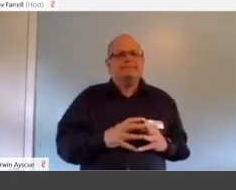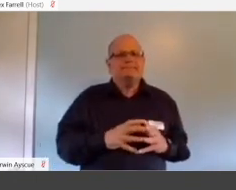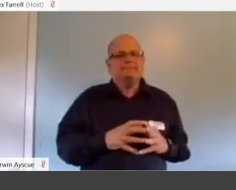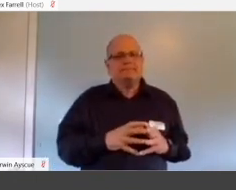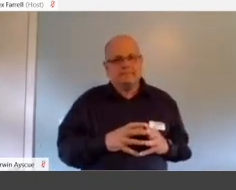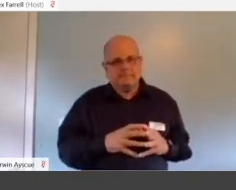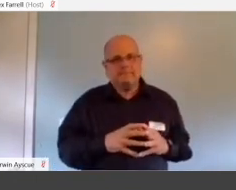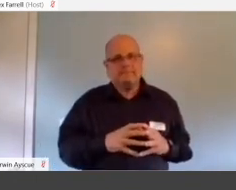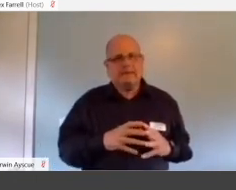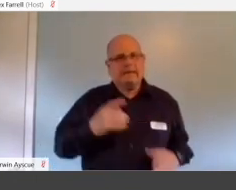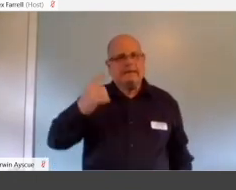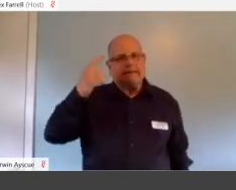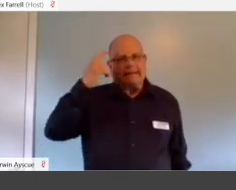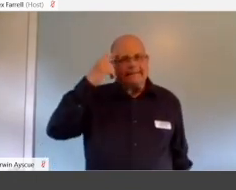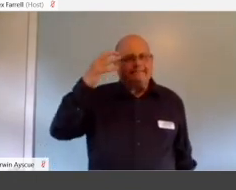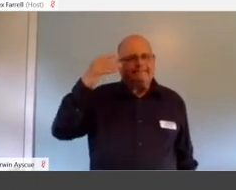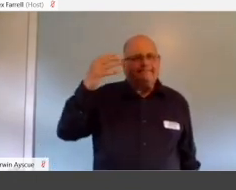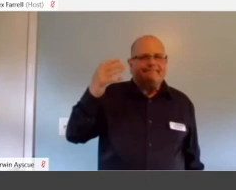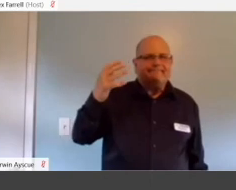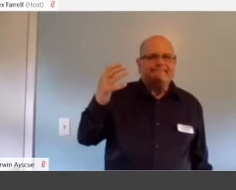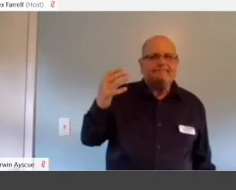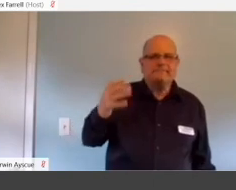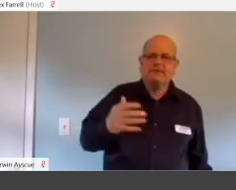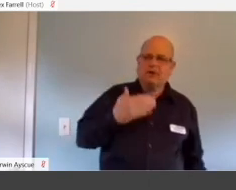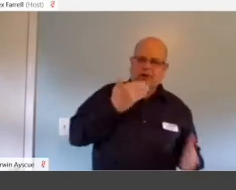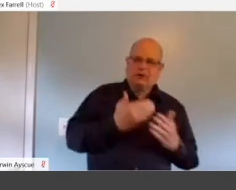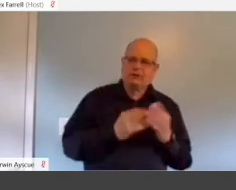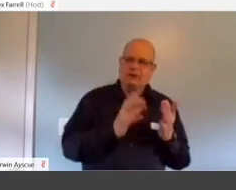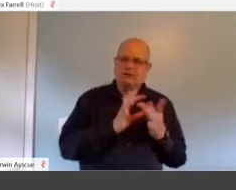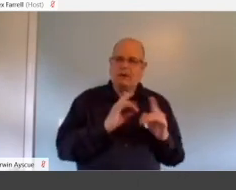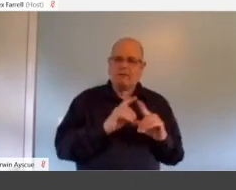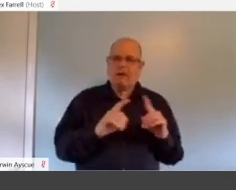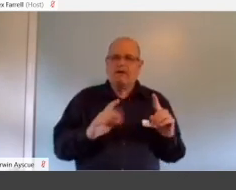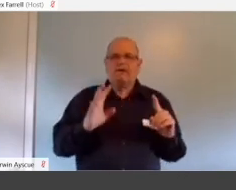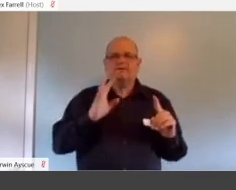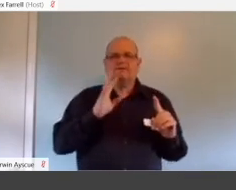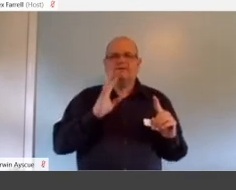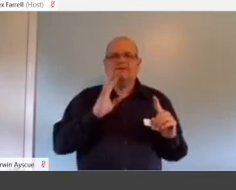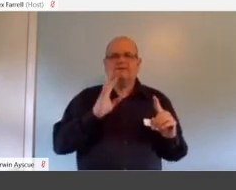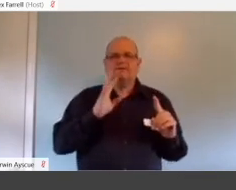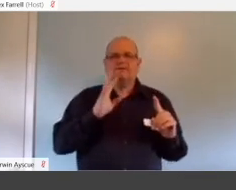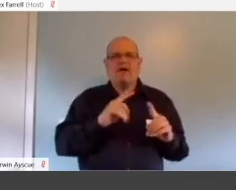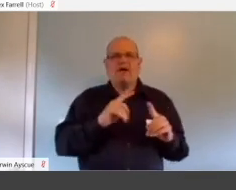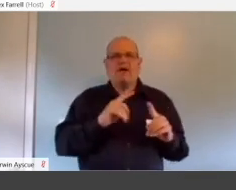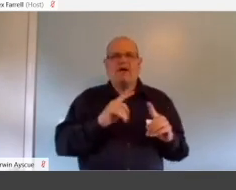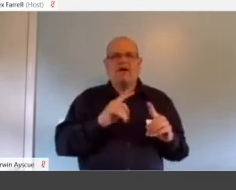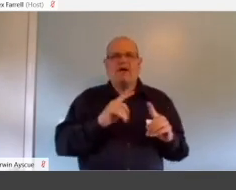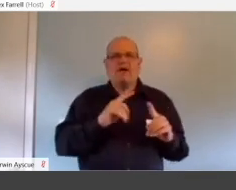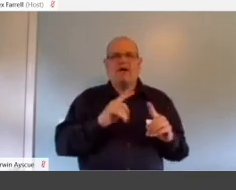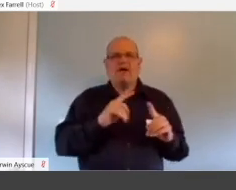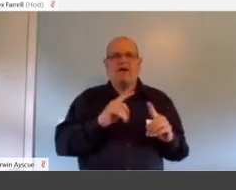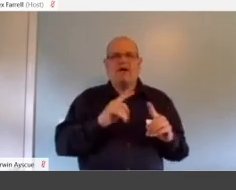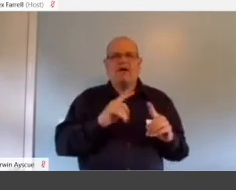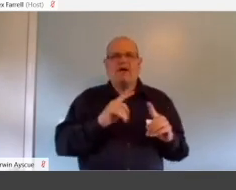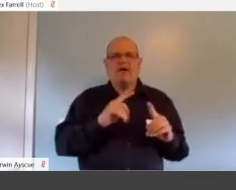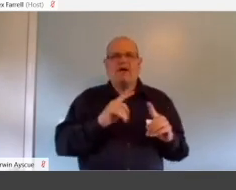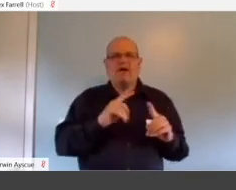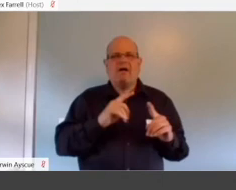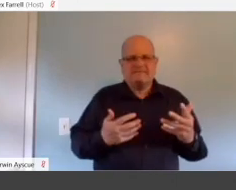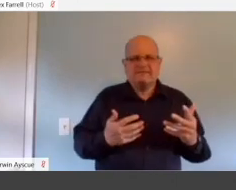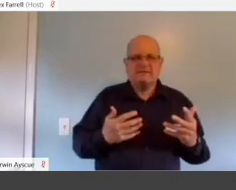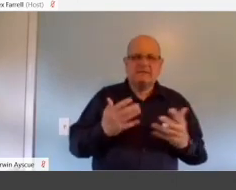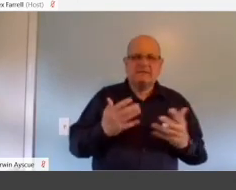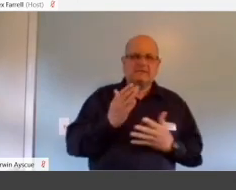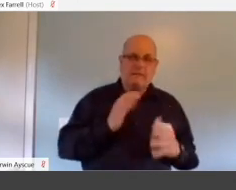trying to think of a really good one, but I'll talk about some of the work we've been doing during the pandemic here in